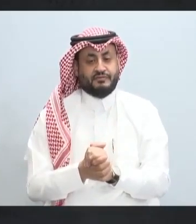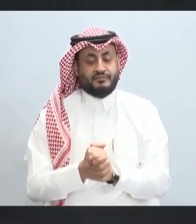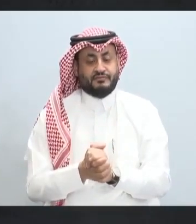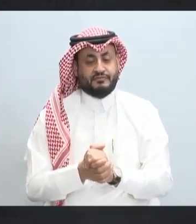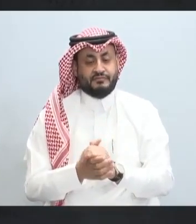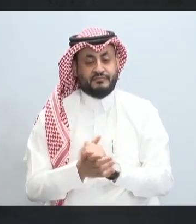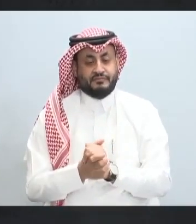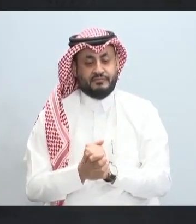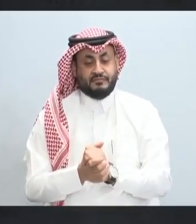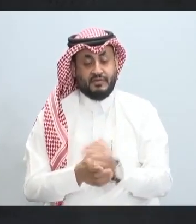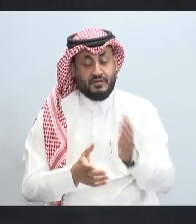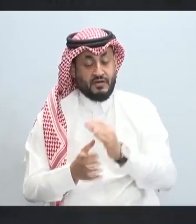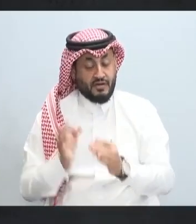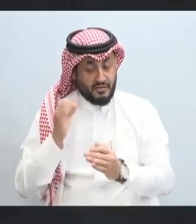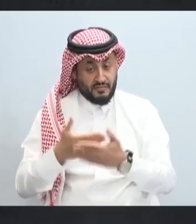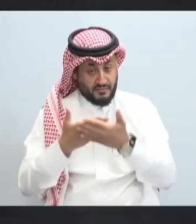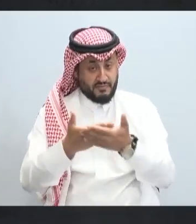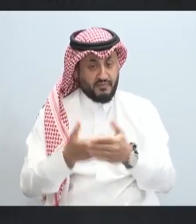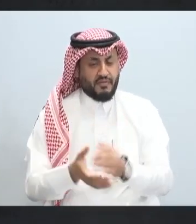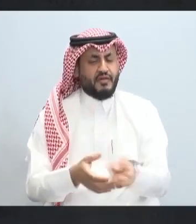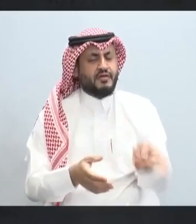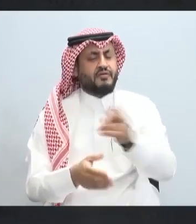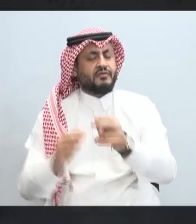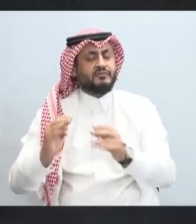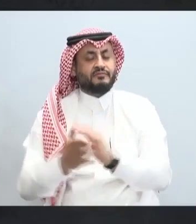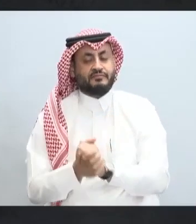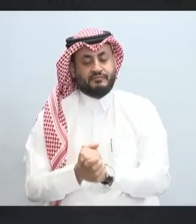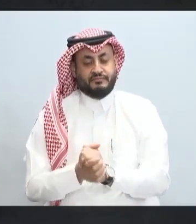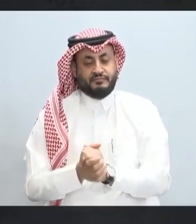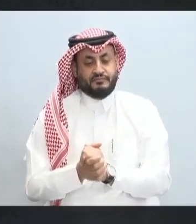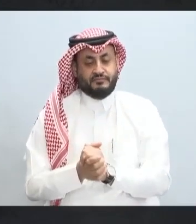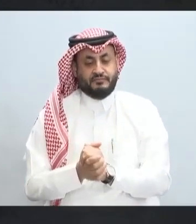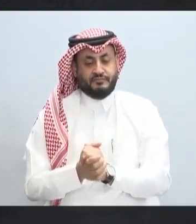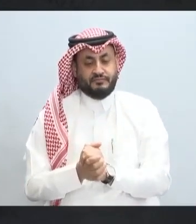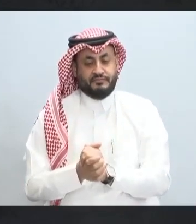you listen to the flight attendant giving you